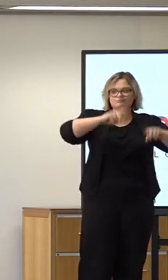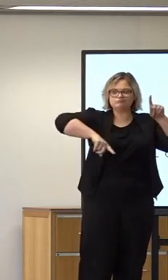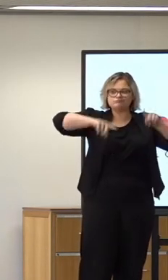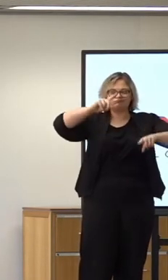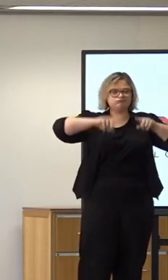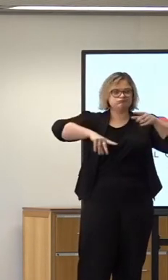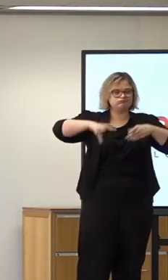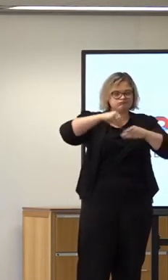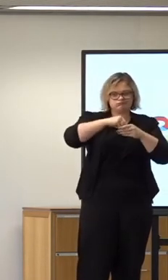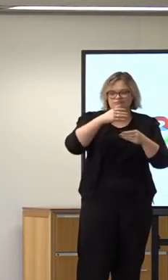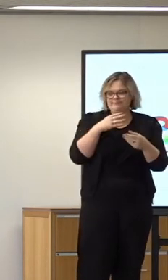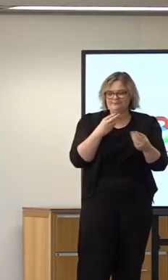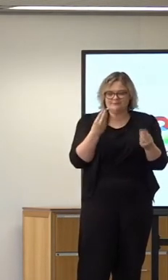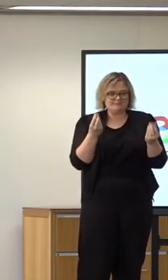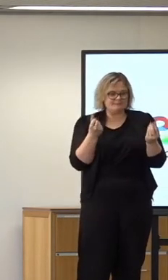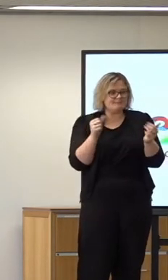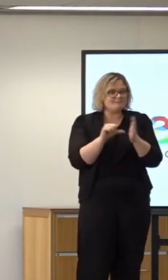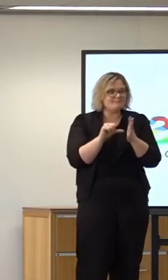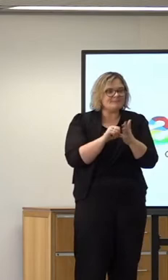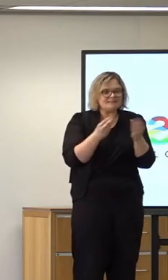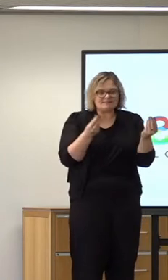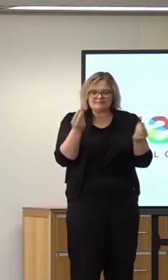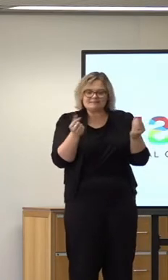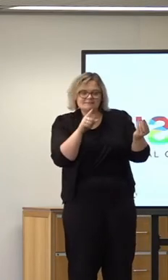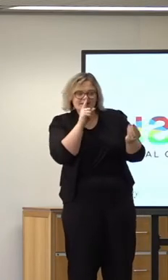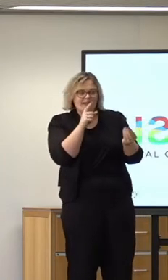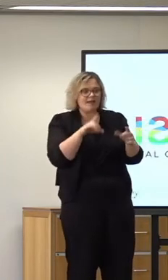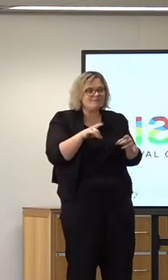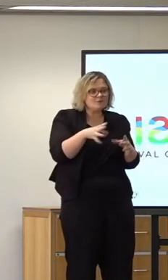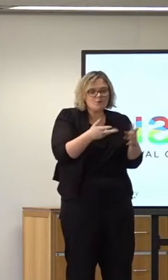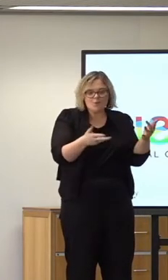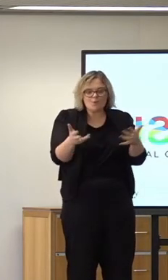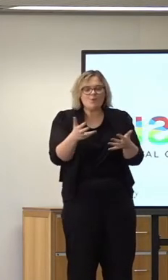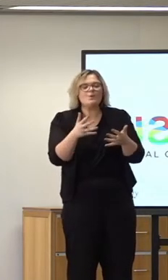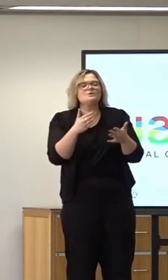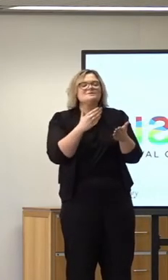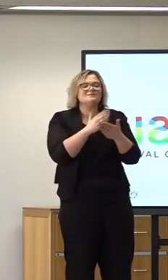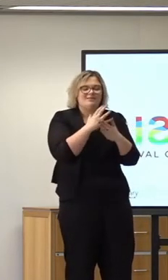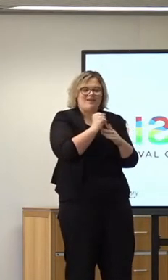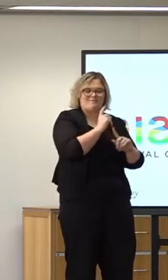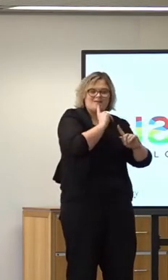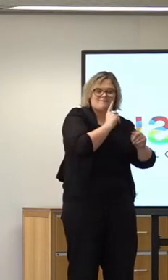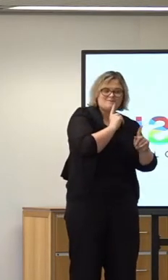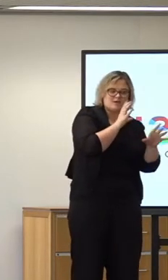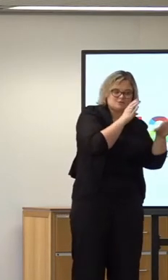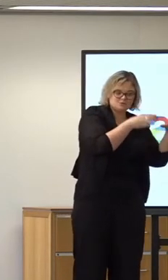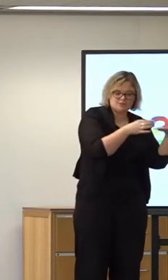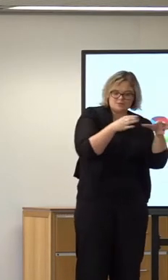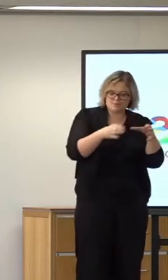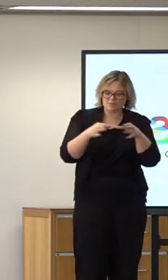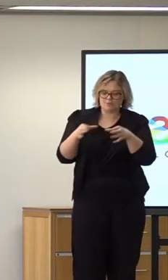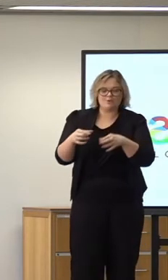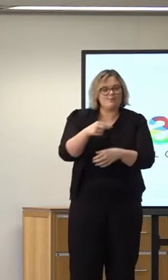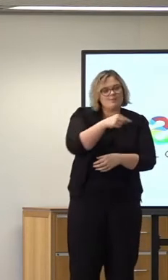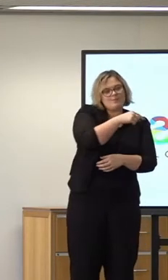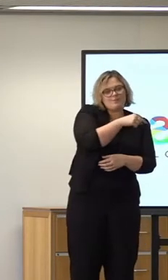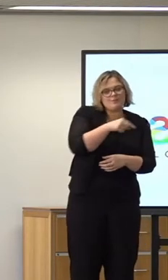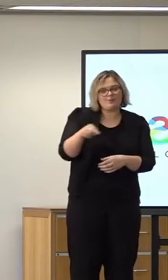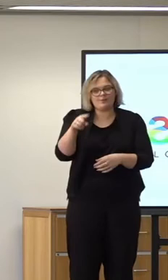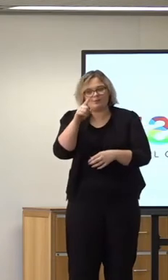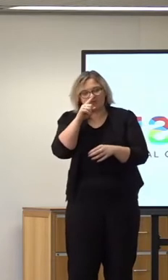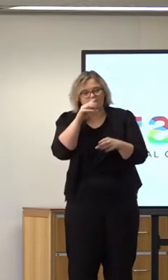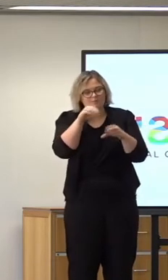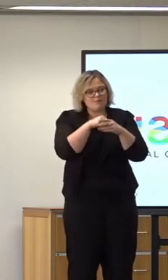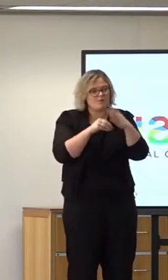know, cash flow. That's a big thing to the employment. Although those positions are also